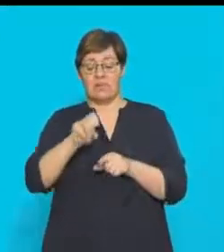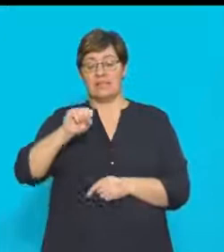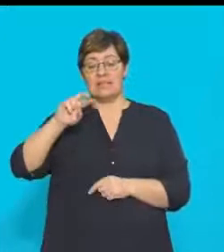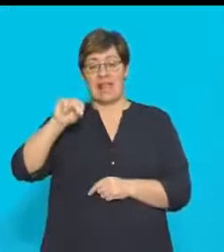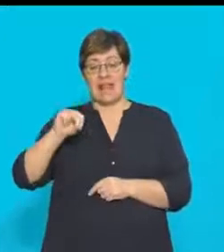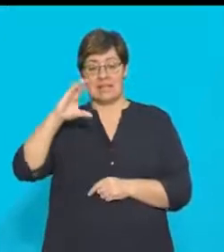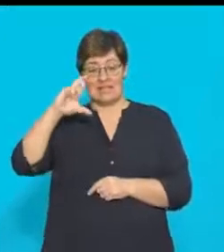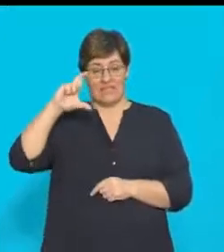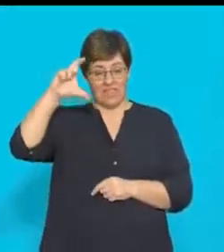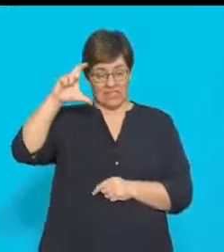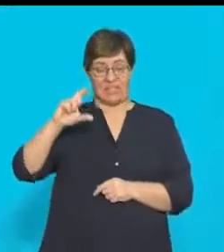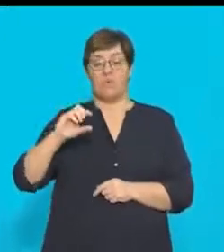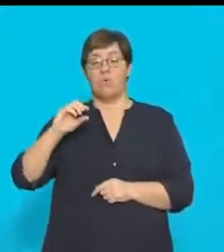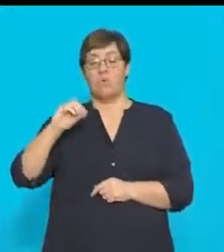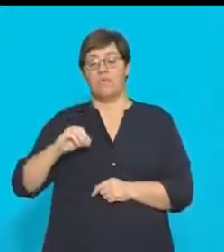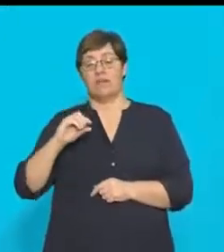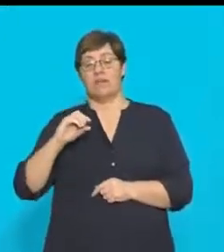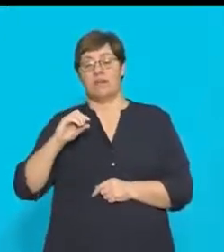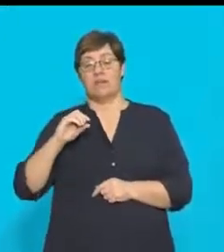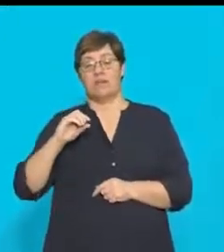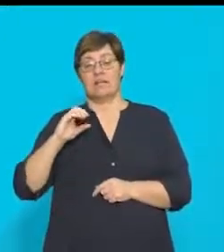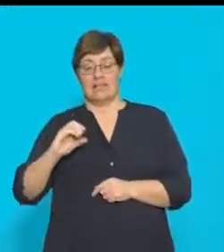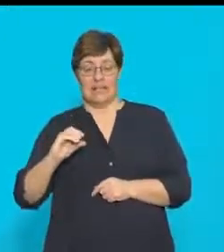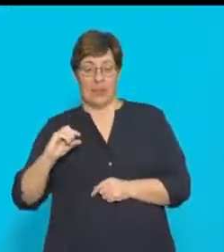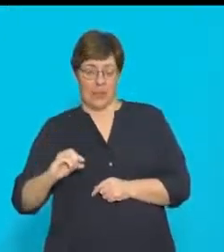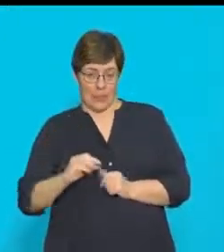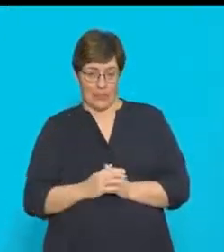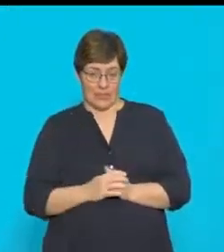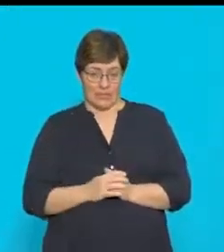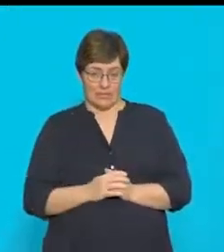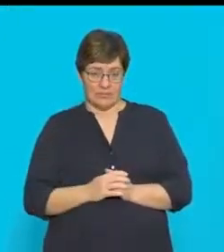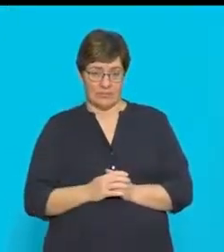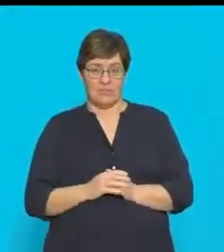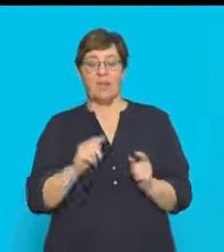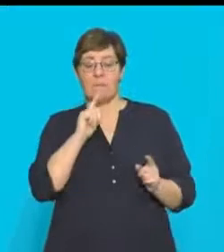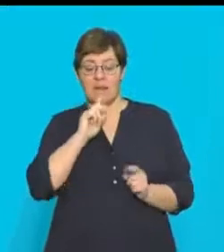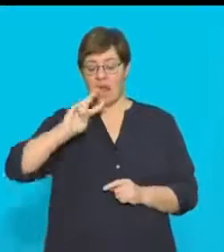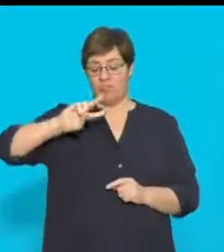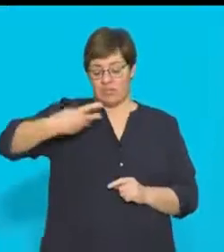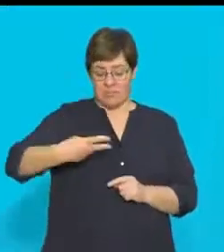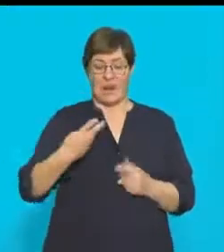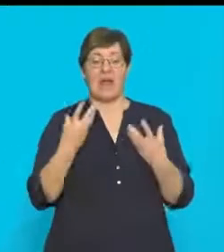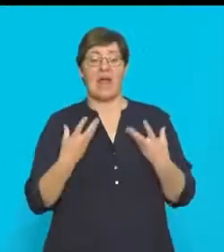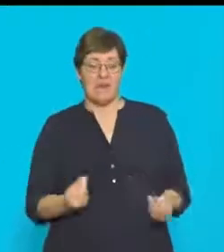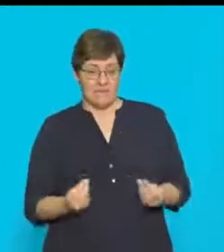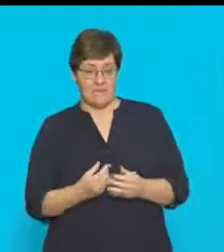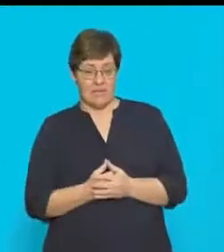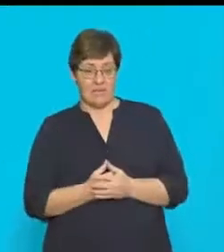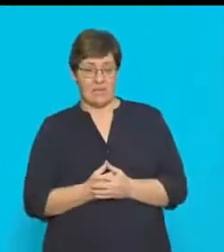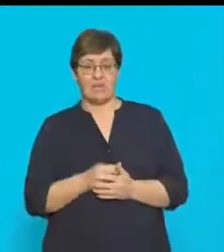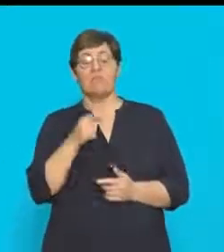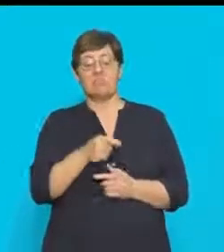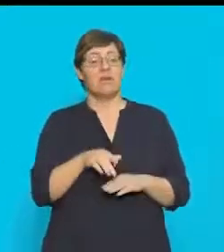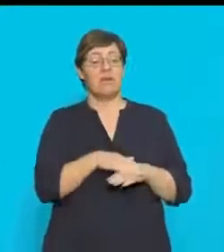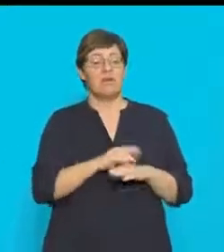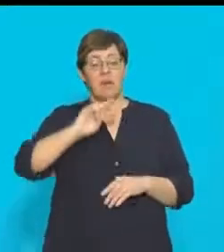sine C over C. And we have another version of this, the reciprocal version. The reciprocal version, we